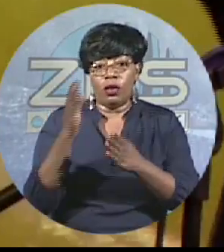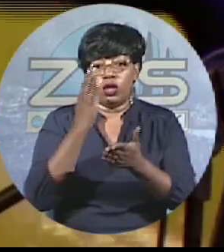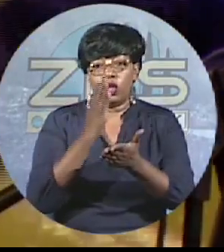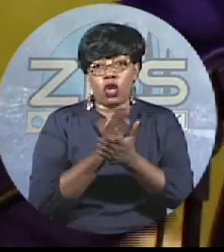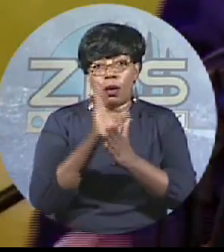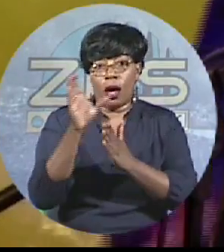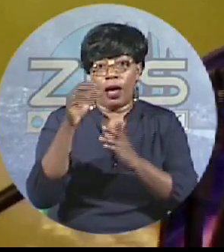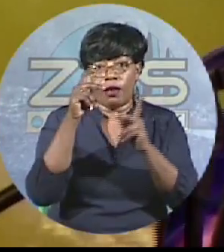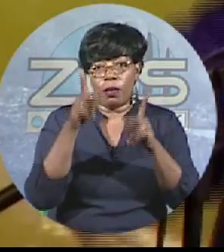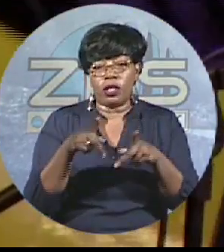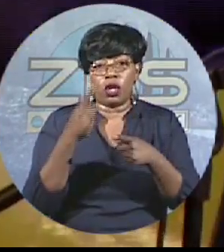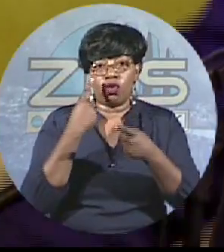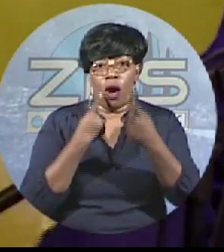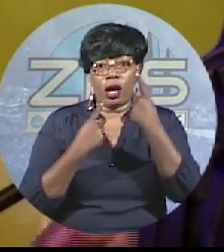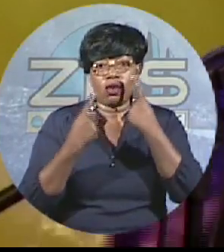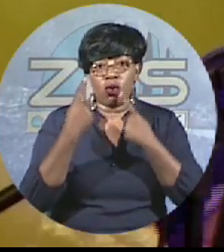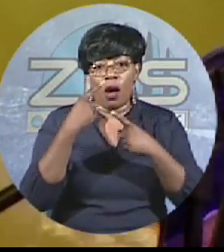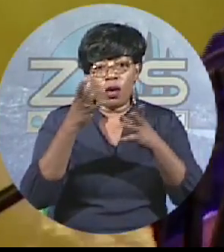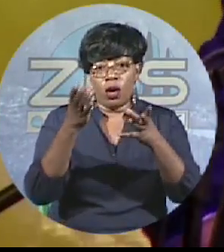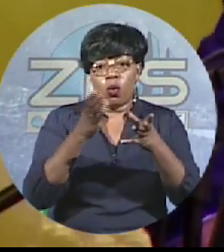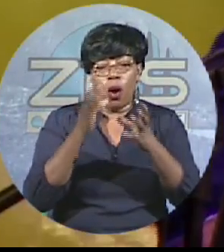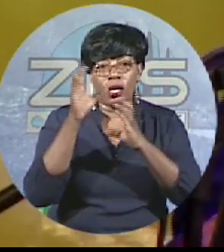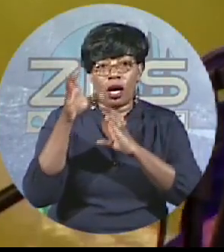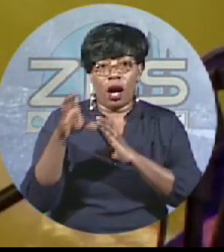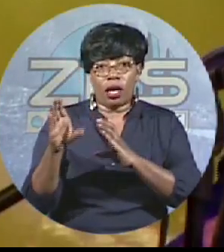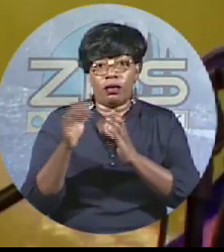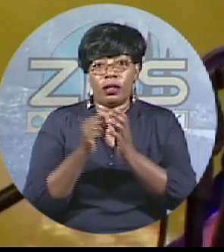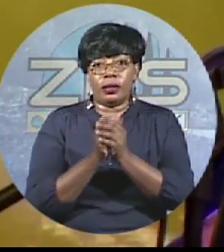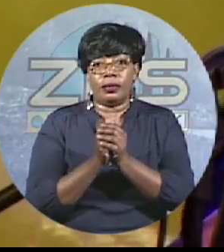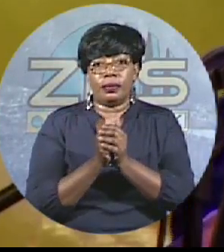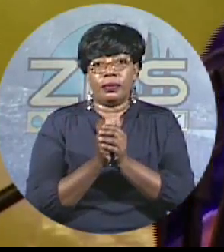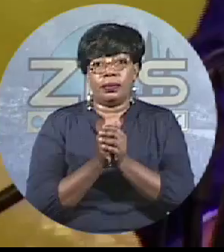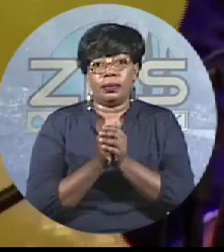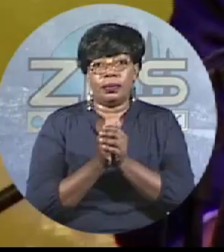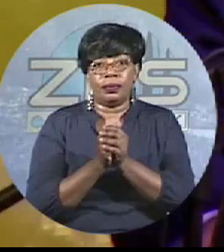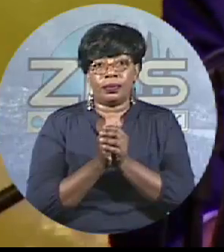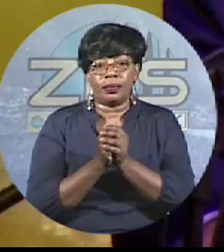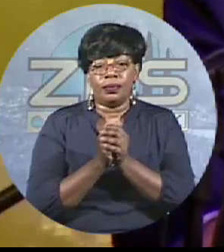Carnival, everybody was crying, we want Carnival.